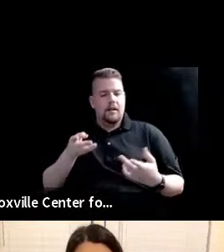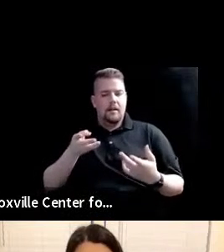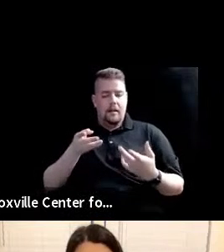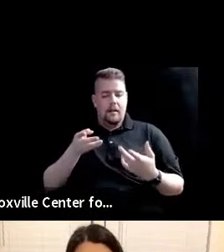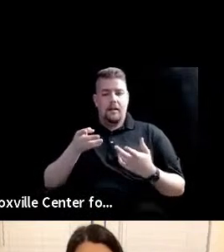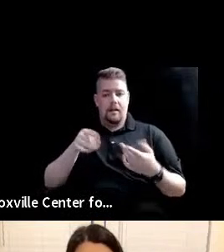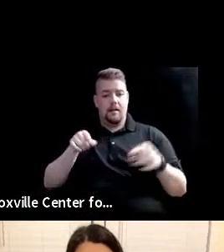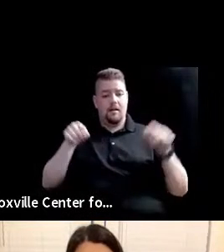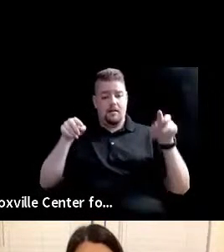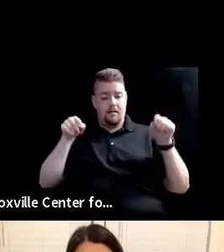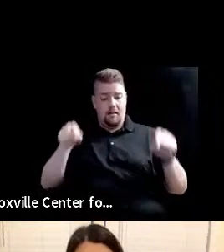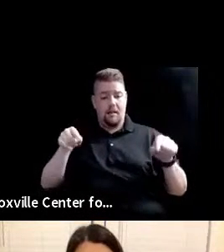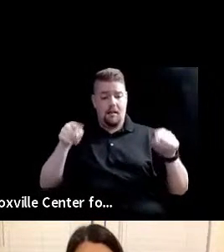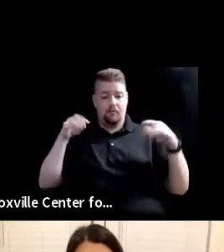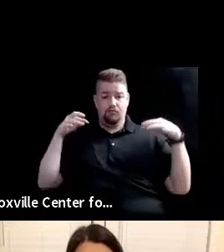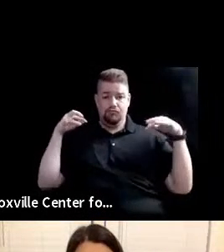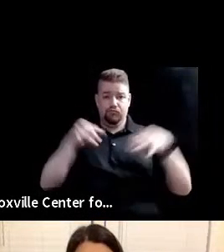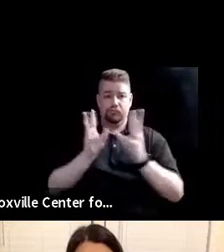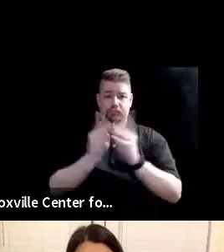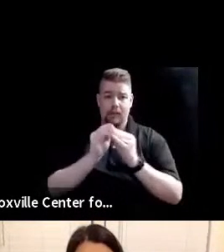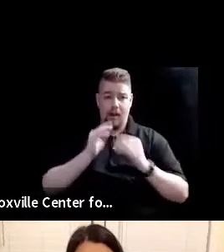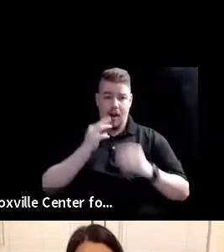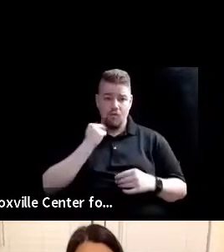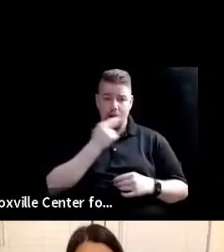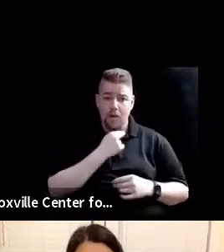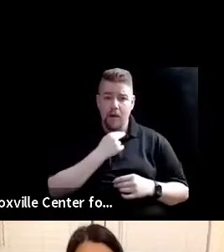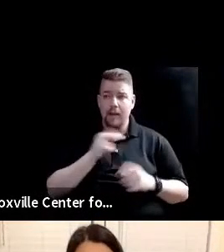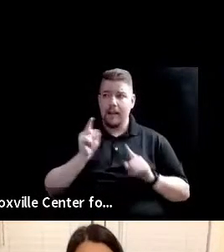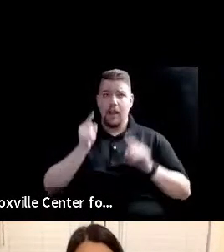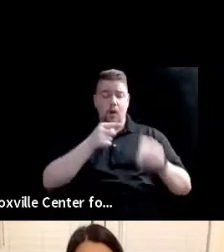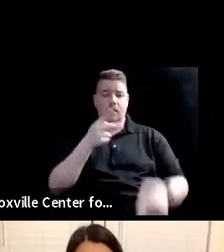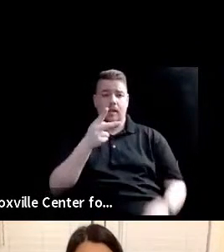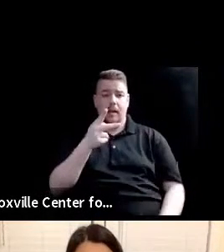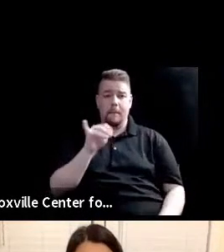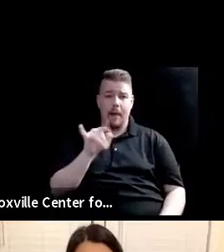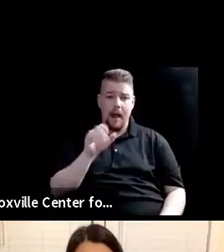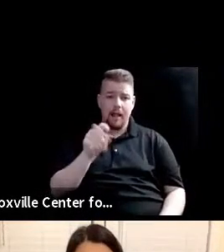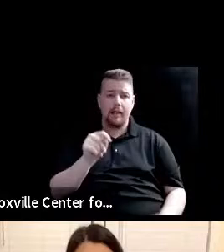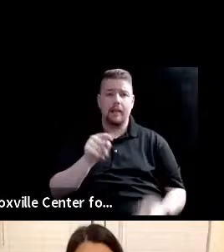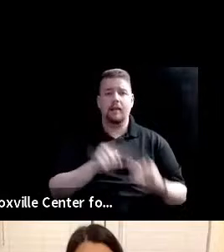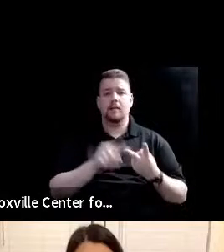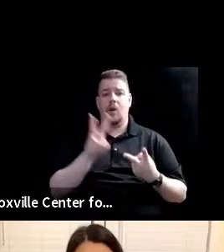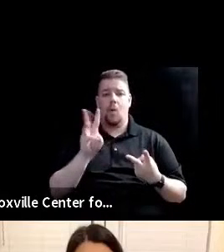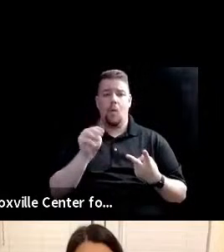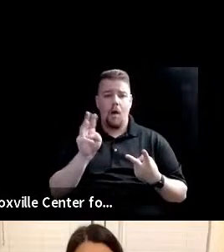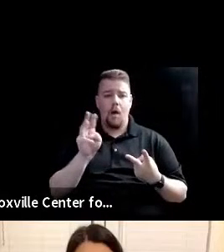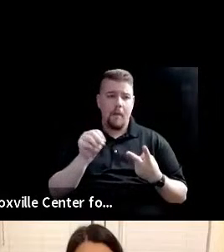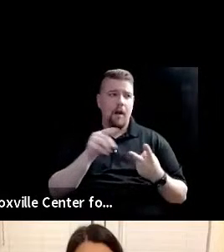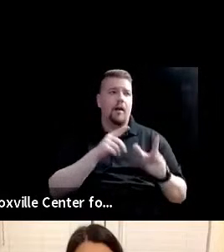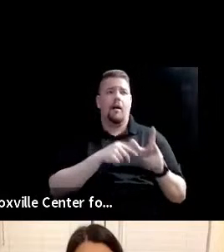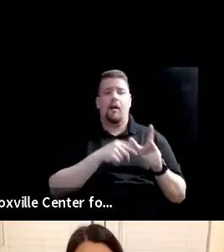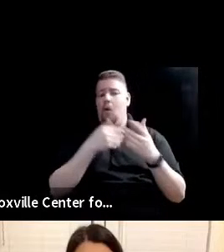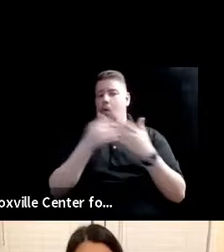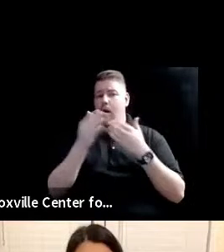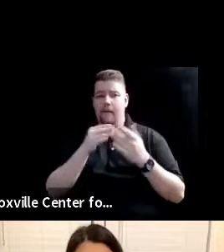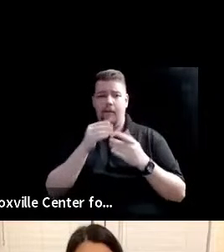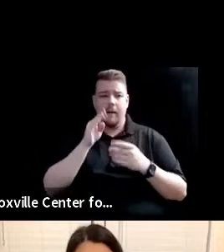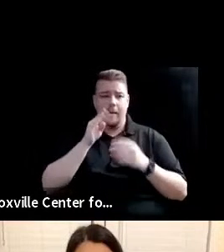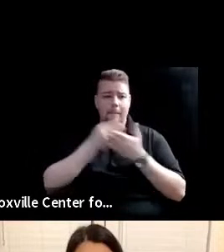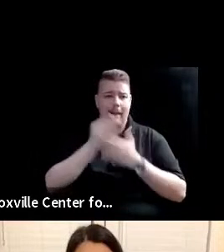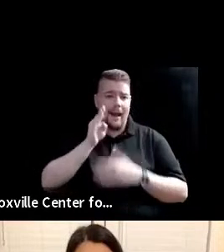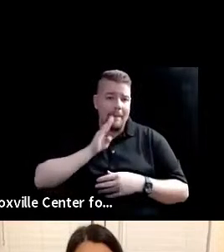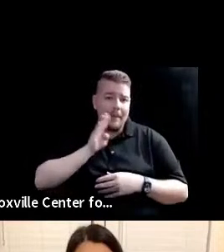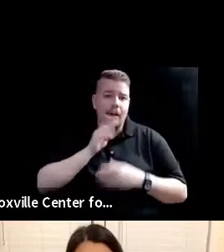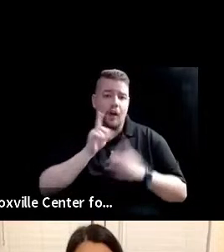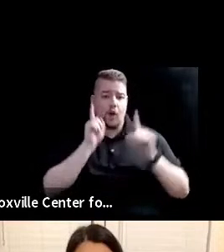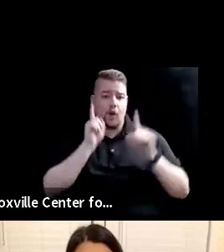if they're meeting in our restaurants, they can also go to the Pilot or the Walmart or the Kroger and buy beer and go to a private home, and nothing